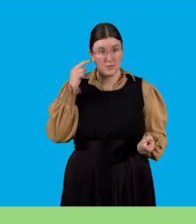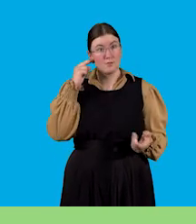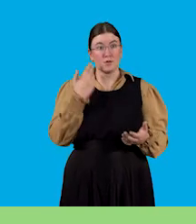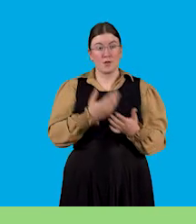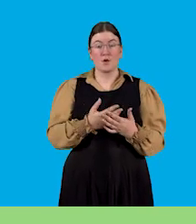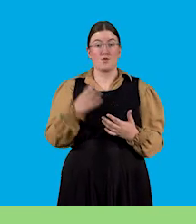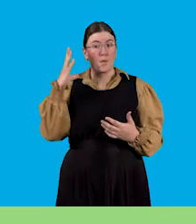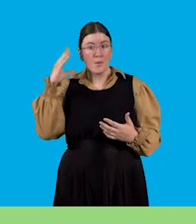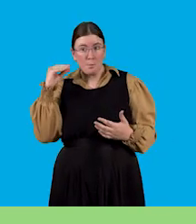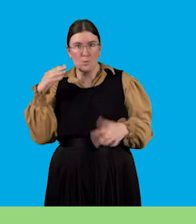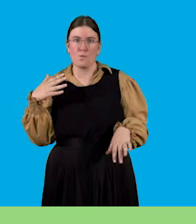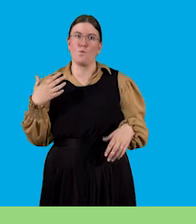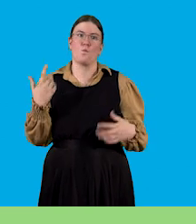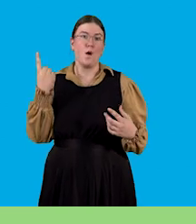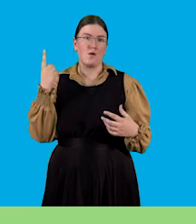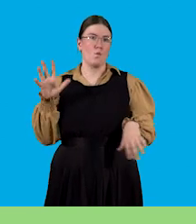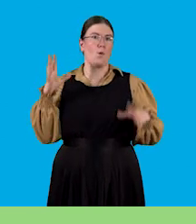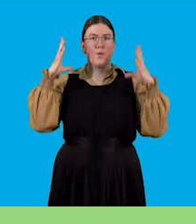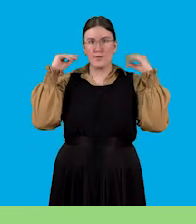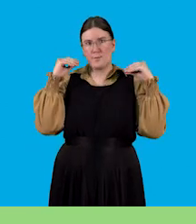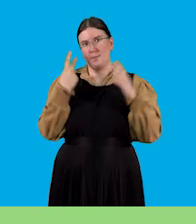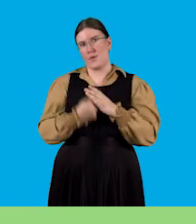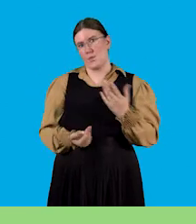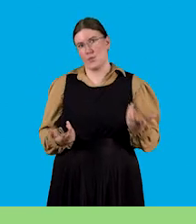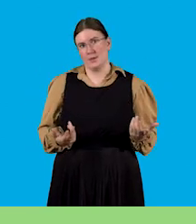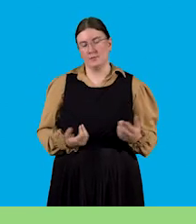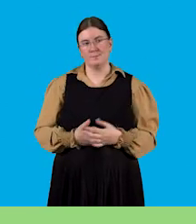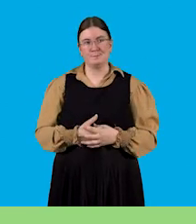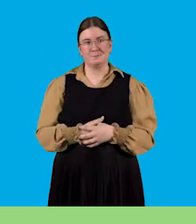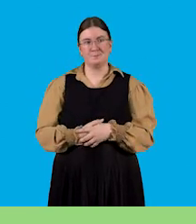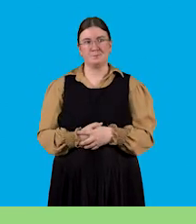Deafness can affect one or both ears.